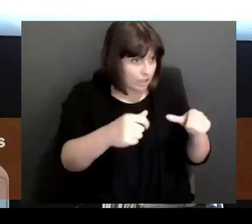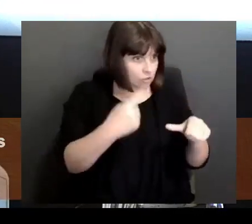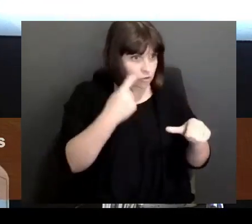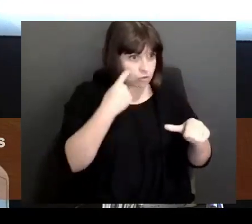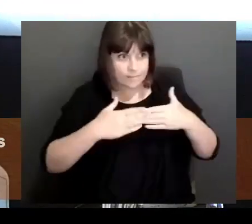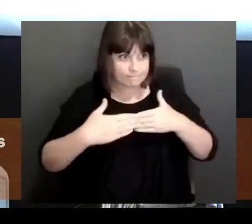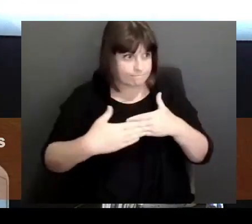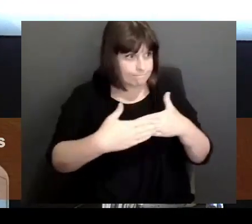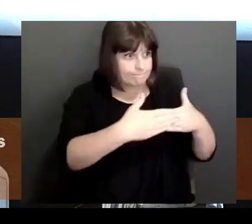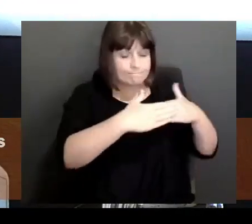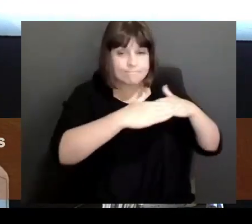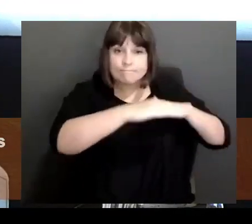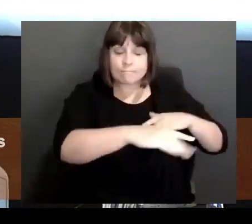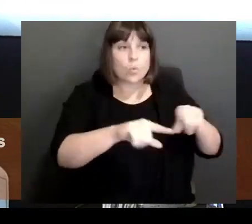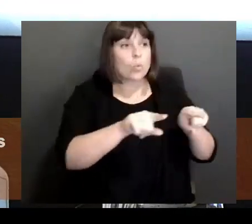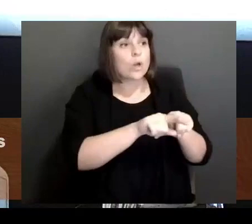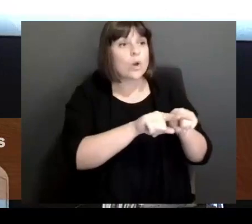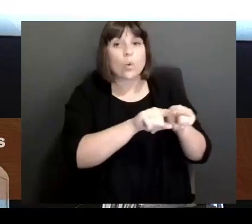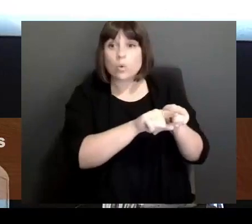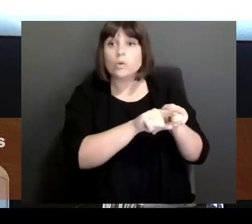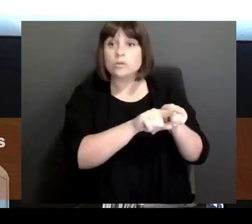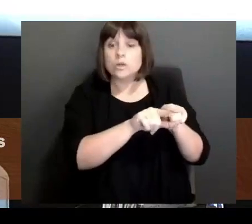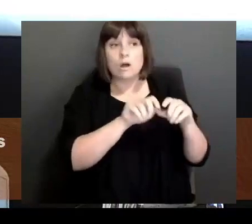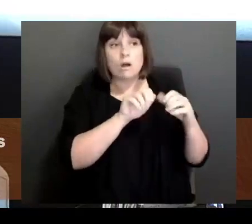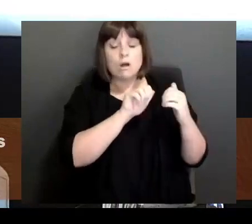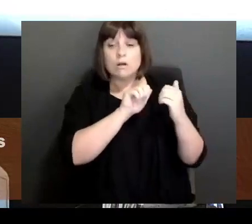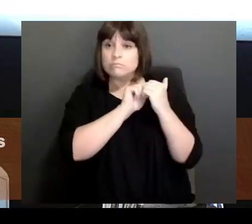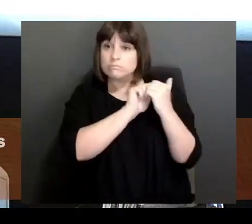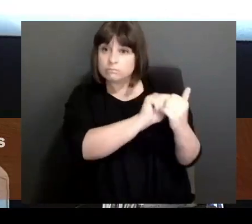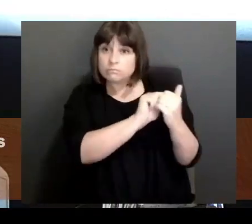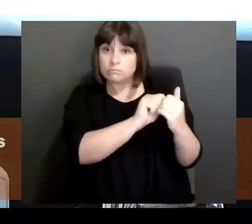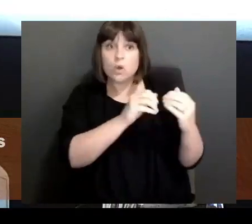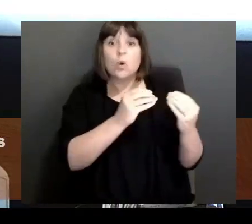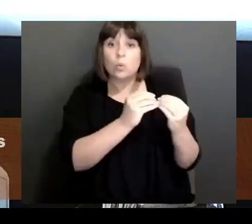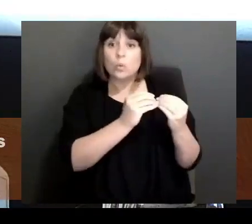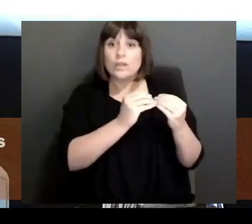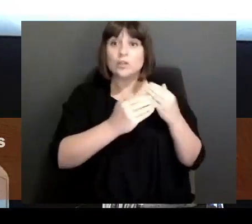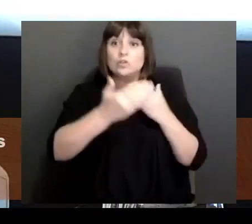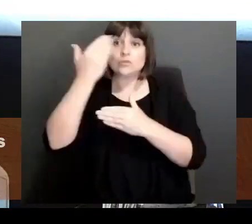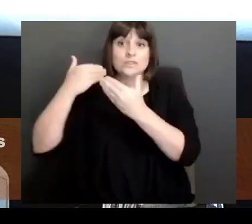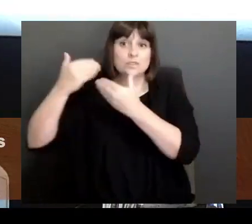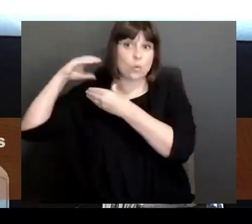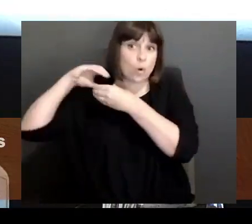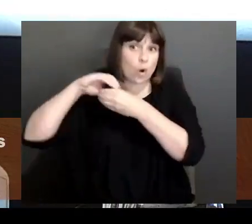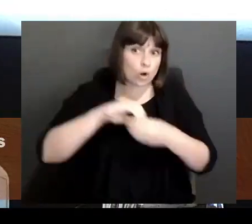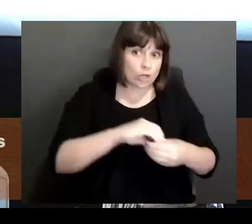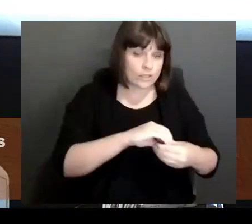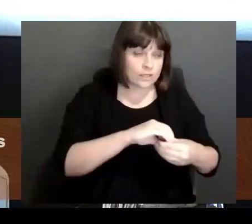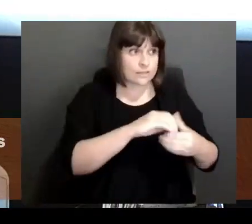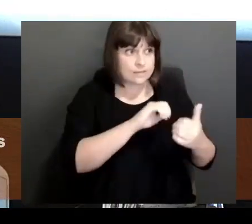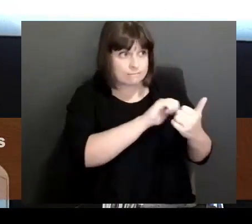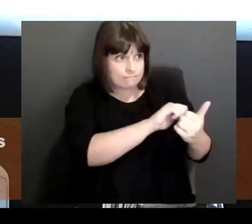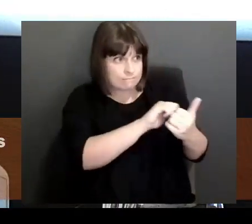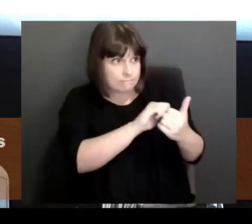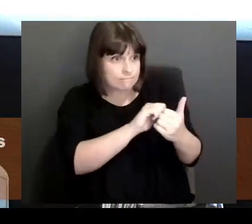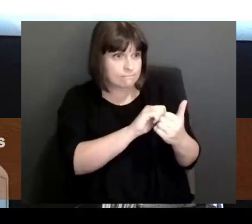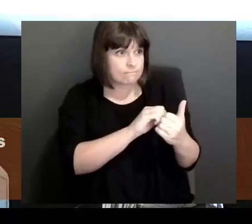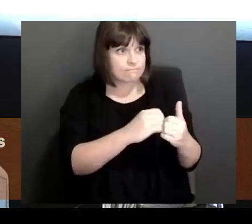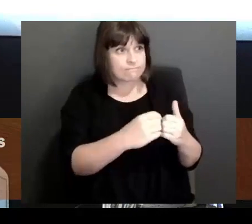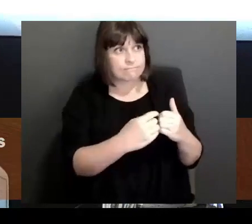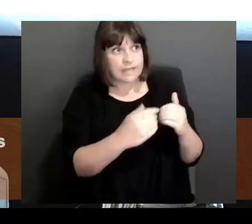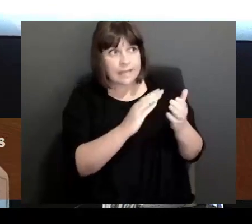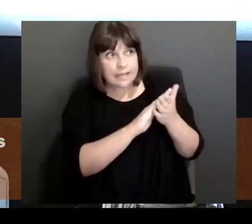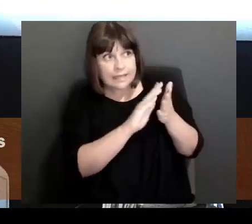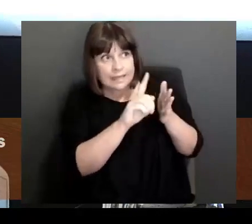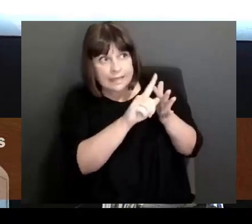also engaging with traditional owners in terms of what can healing potentially look like. Having said